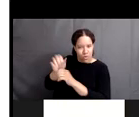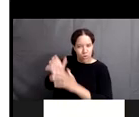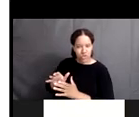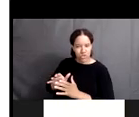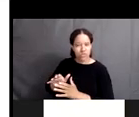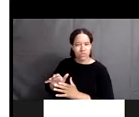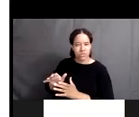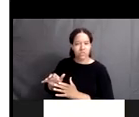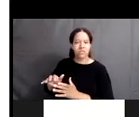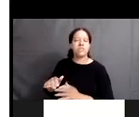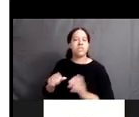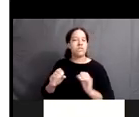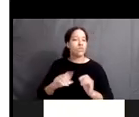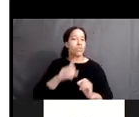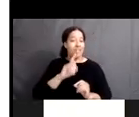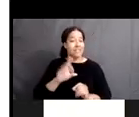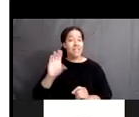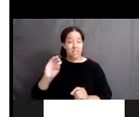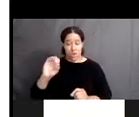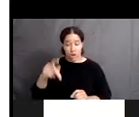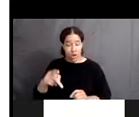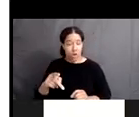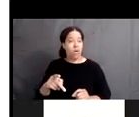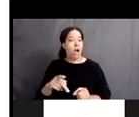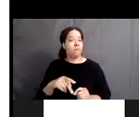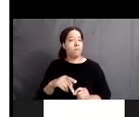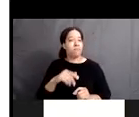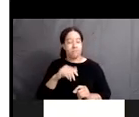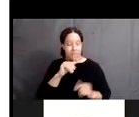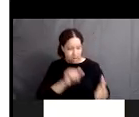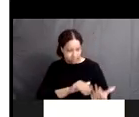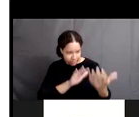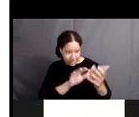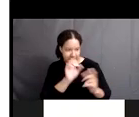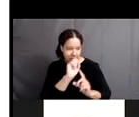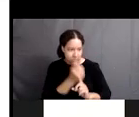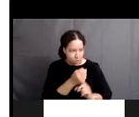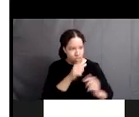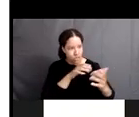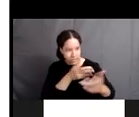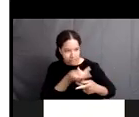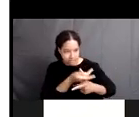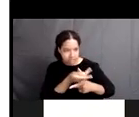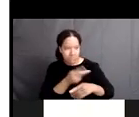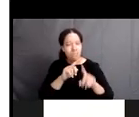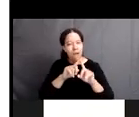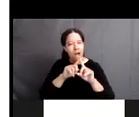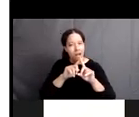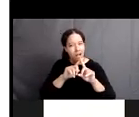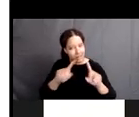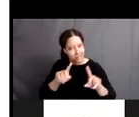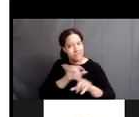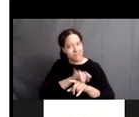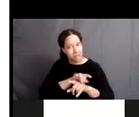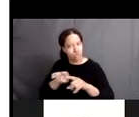the circumstances the business is facing, but the people that will be impacted. So again, it's right for